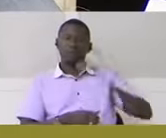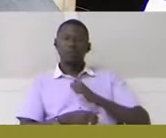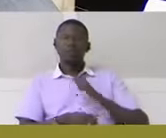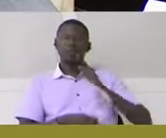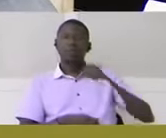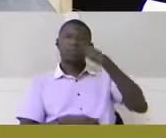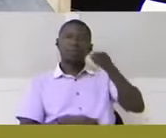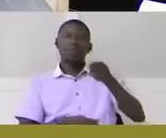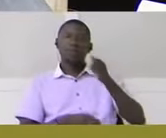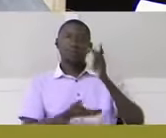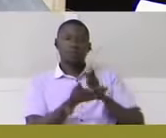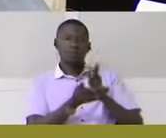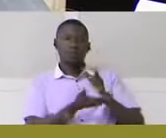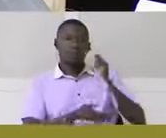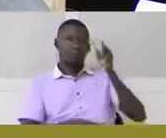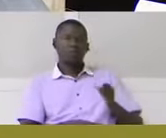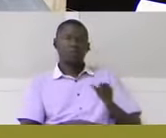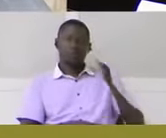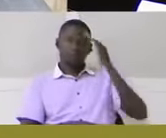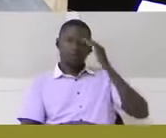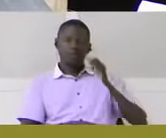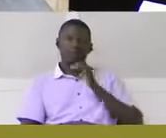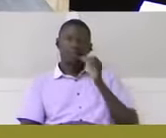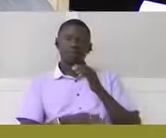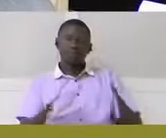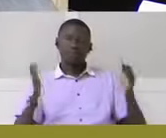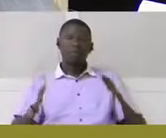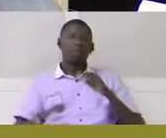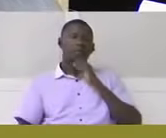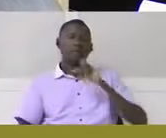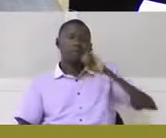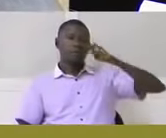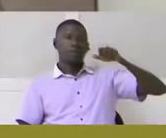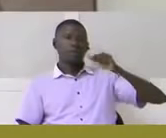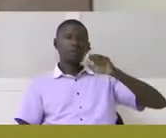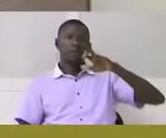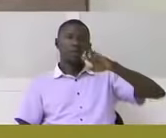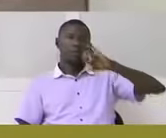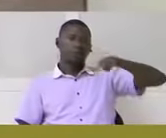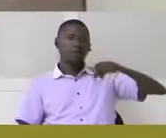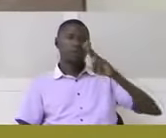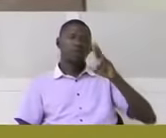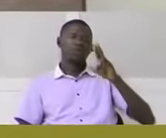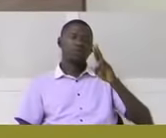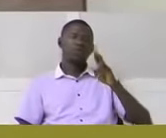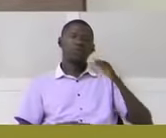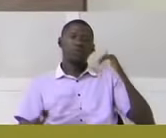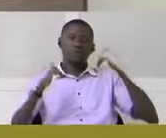witness. Thank you very much, Mr. Jaji, for meeting is suspended.